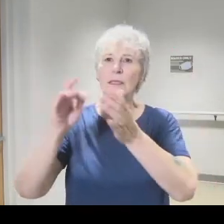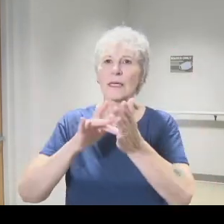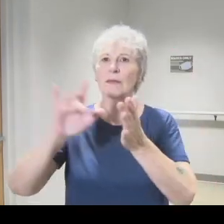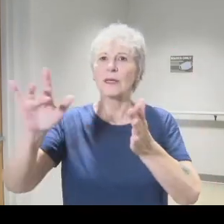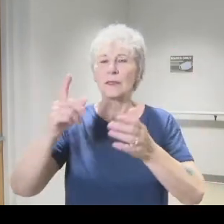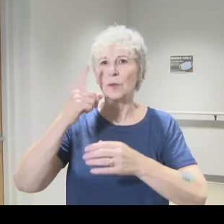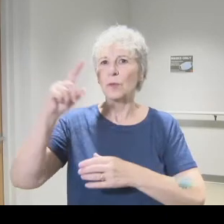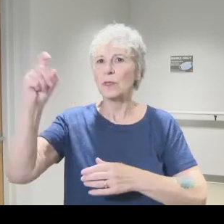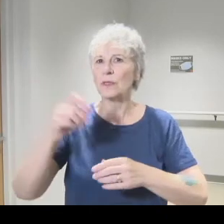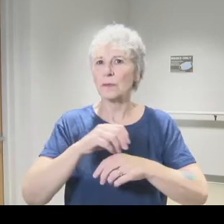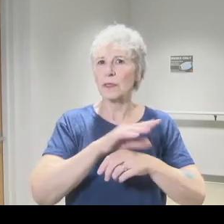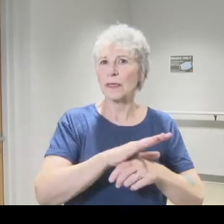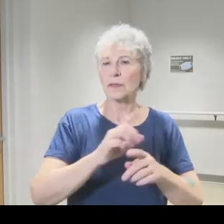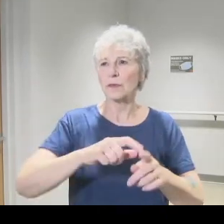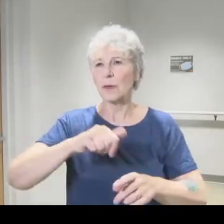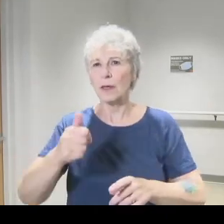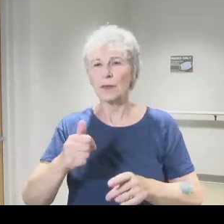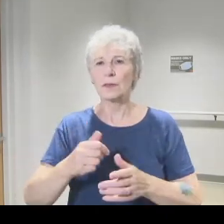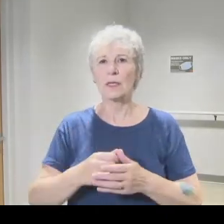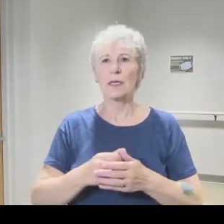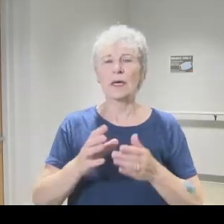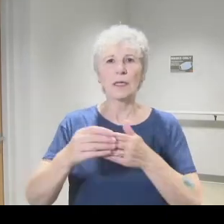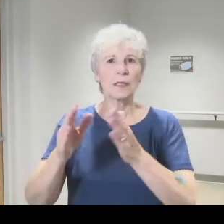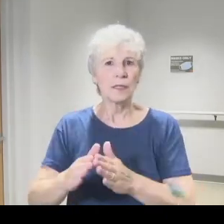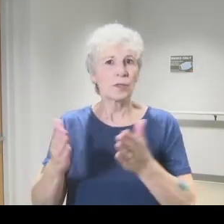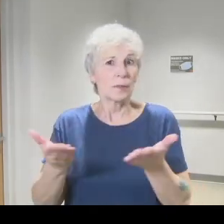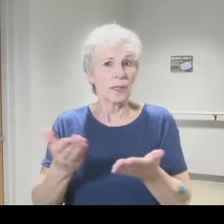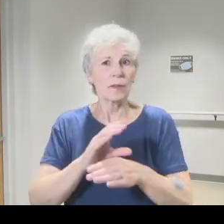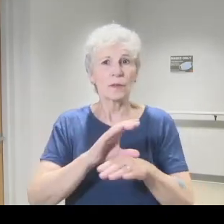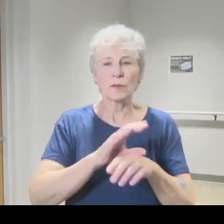and counsel of others, perhaps the leadership in the church,